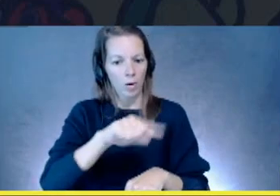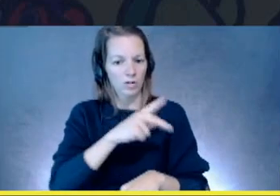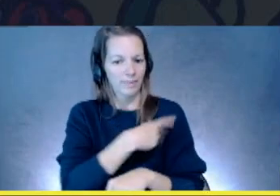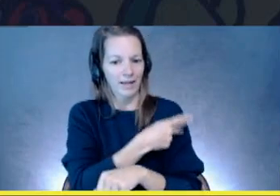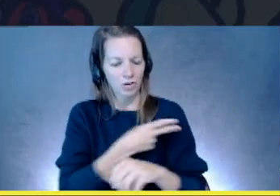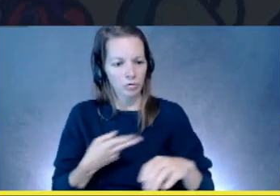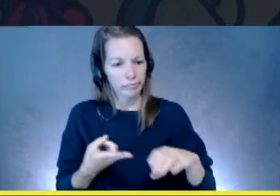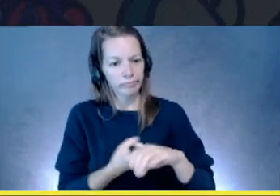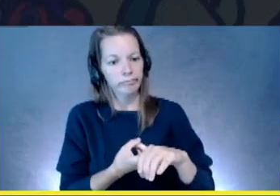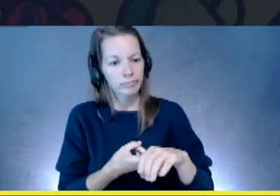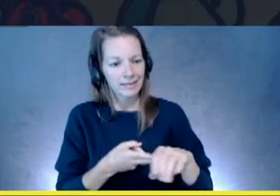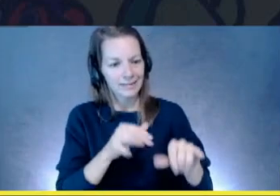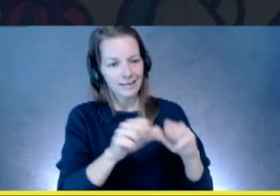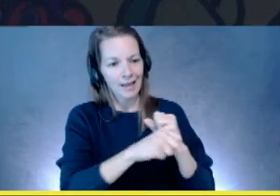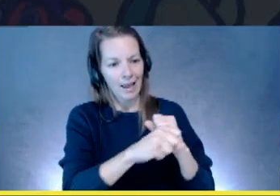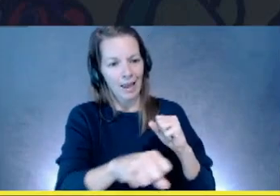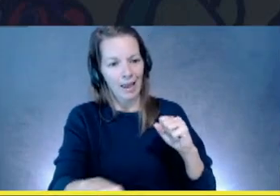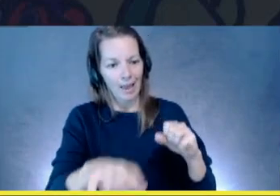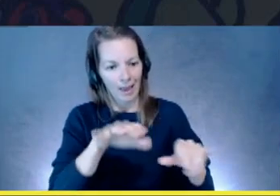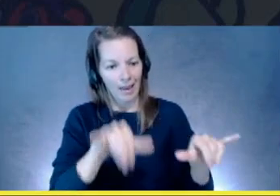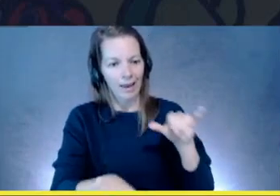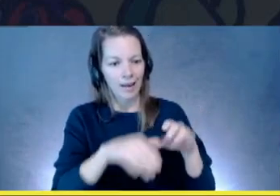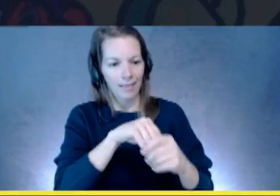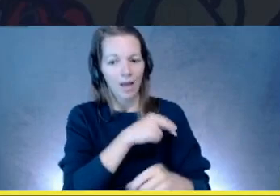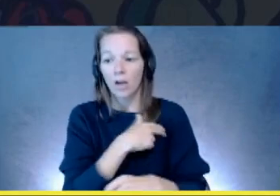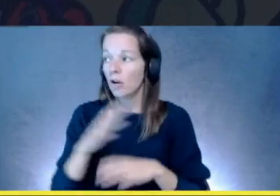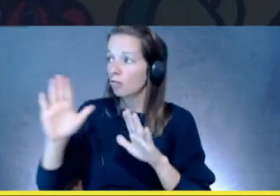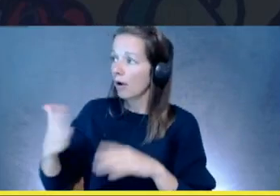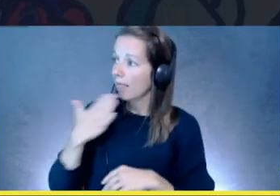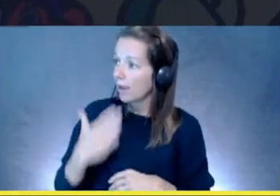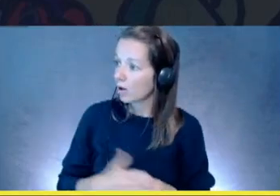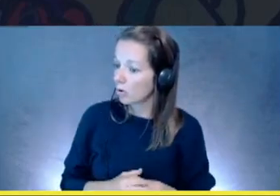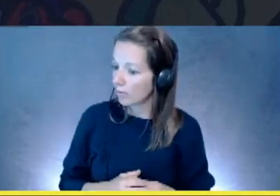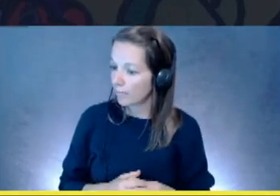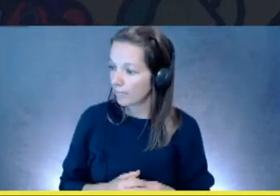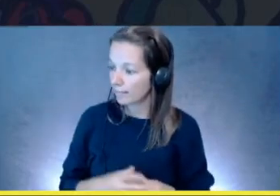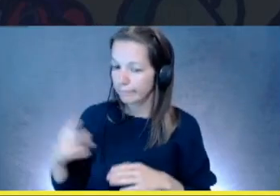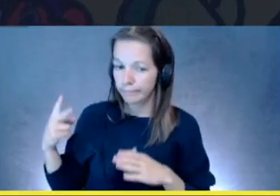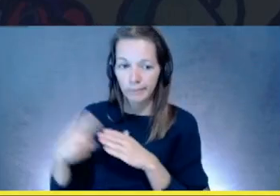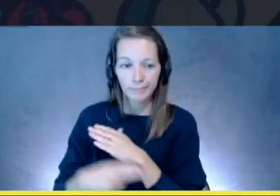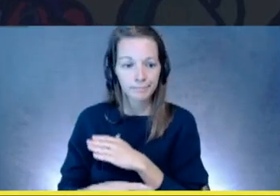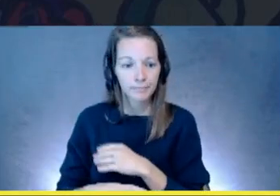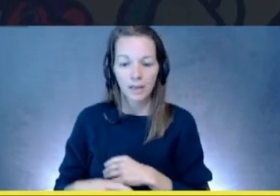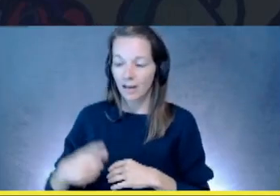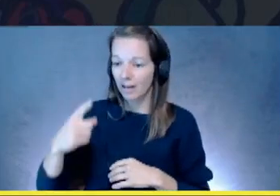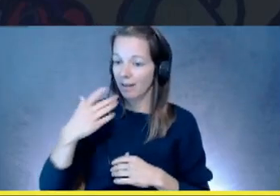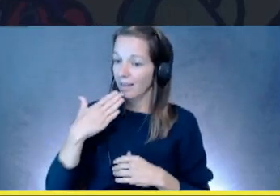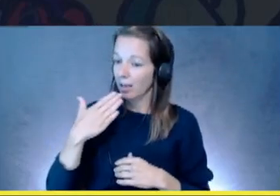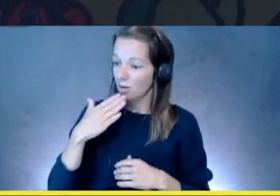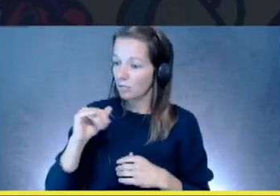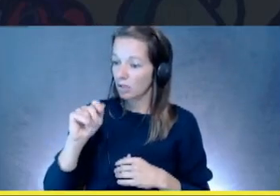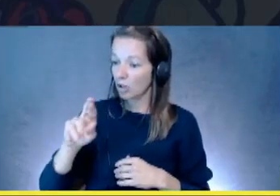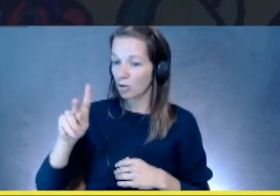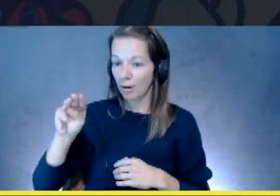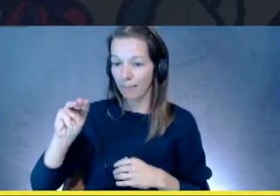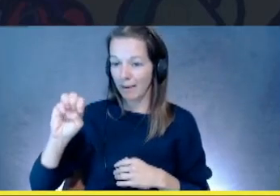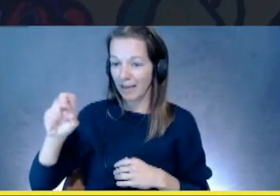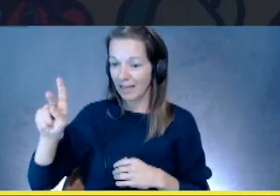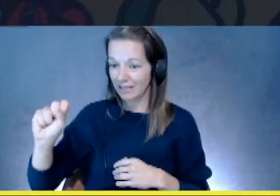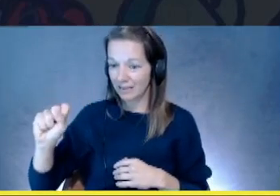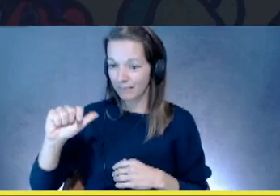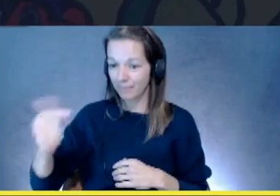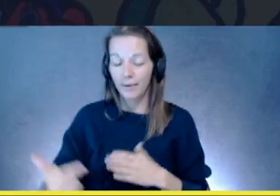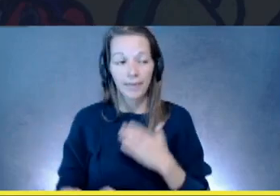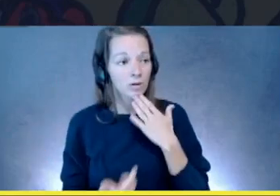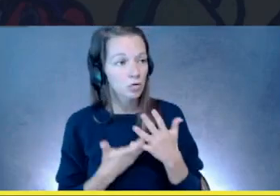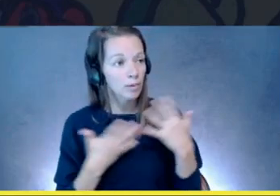to the inpatient care. Great, thank you. So much. I think Dr. Meeks, you're next. Thank you so